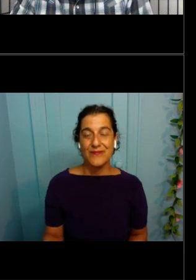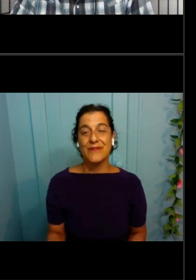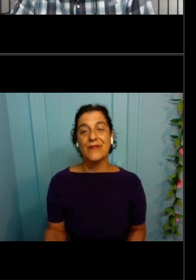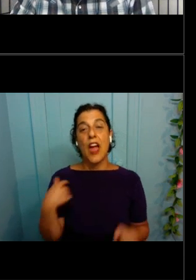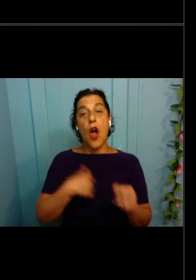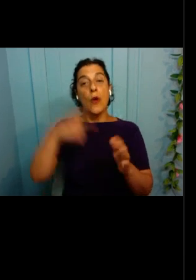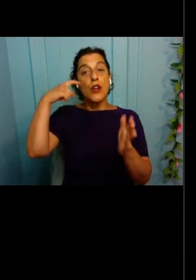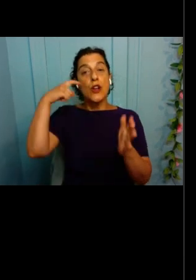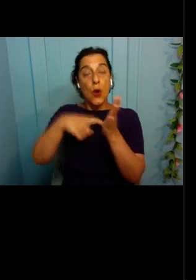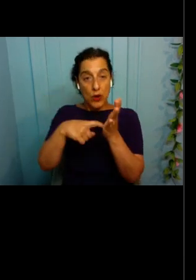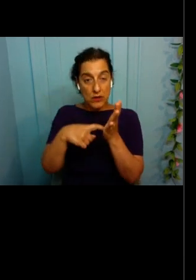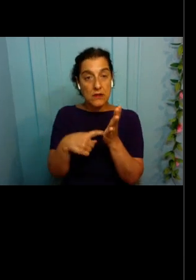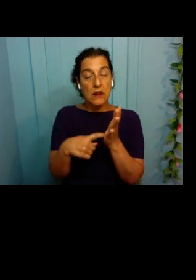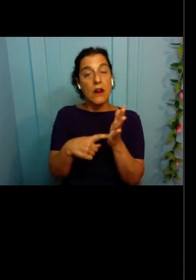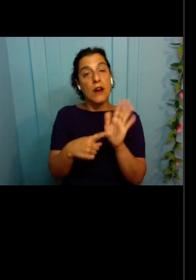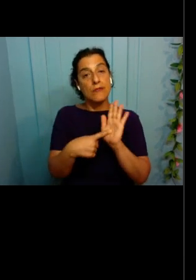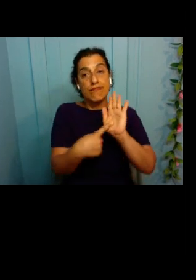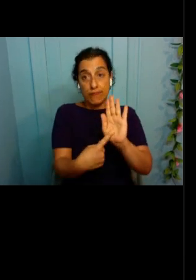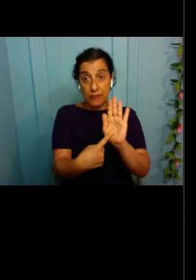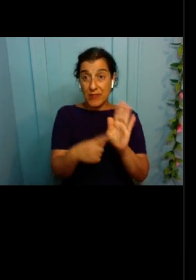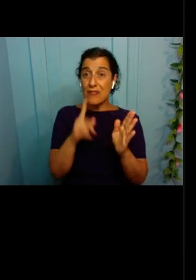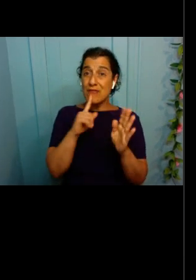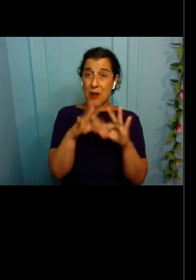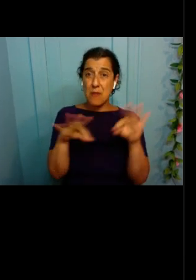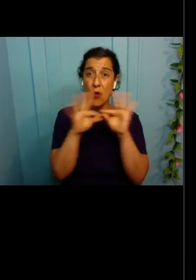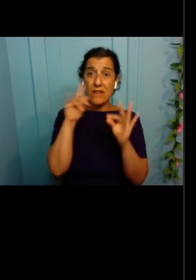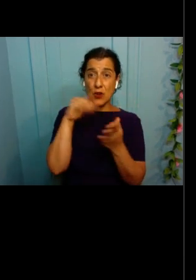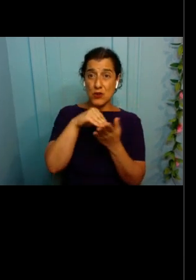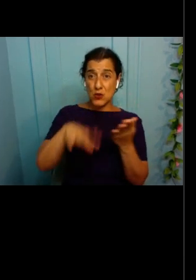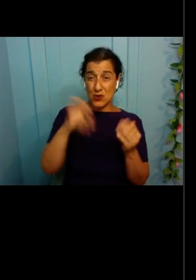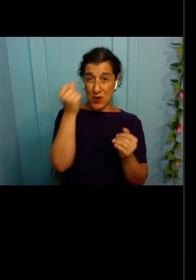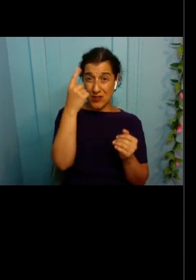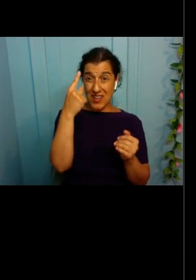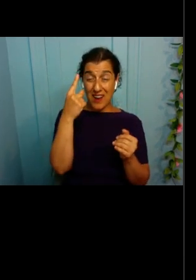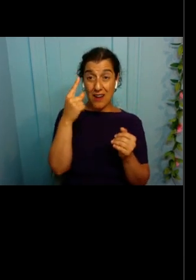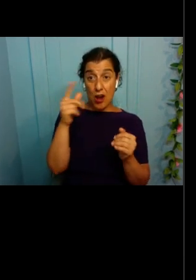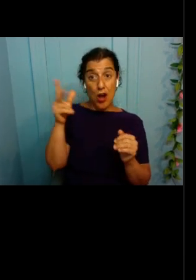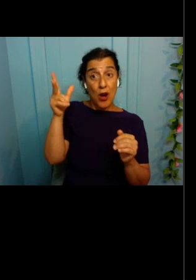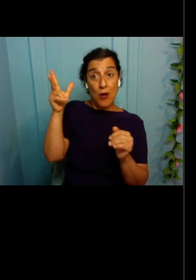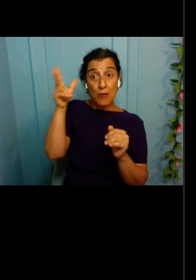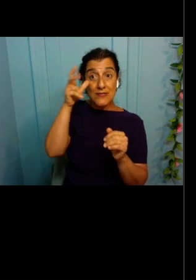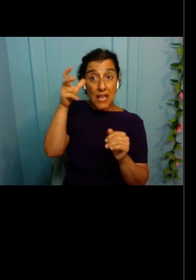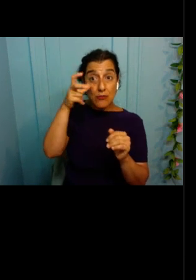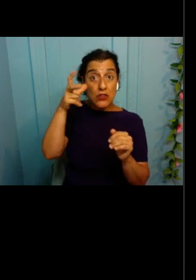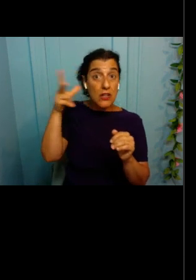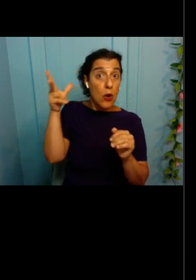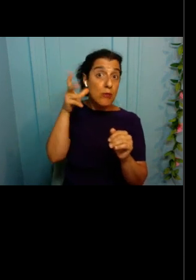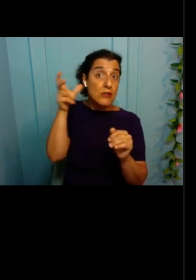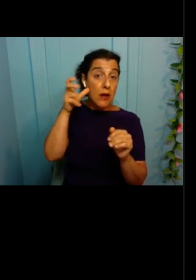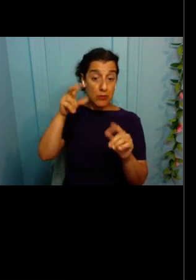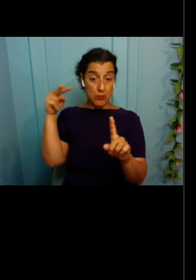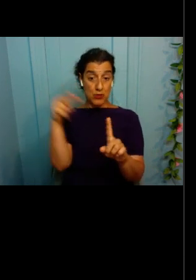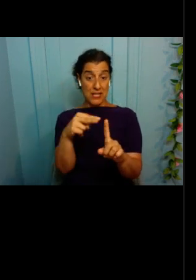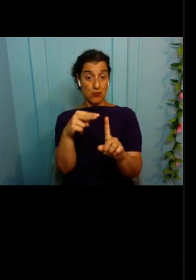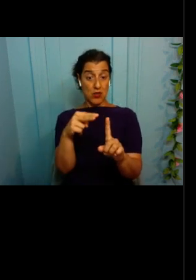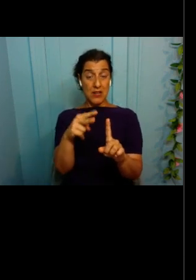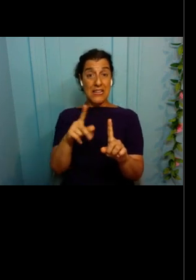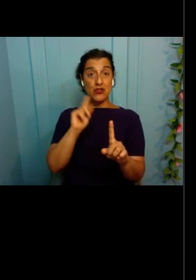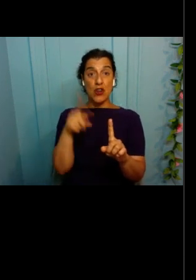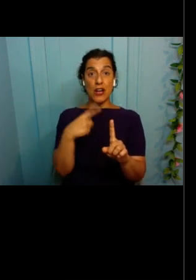for students to really understand that perception's not just this objective mechanical fact about the